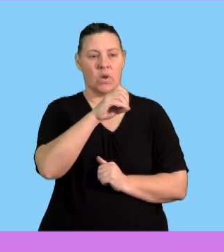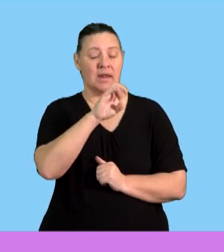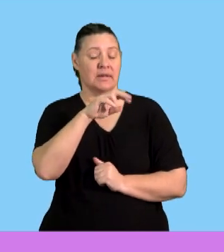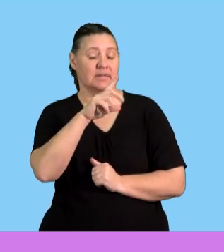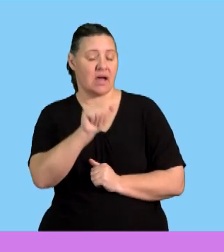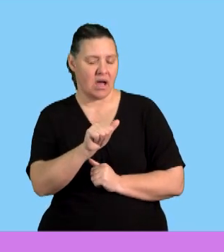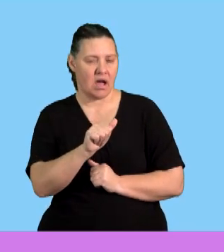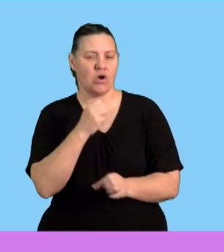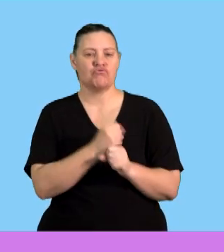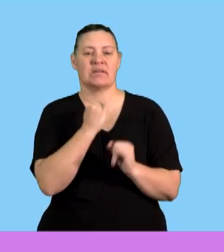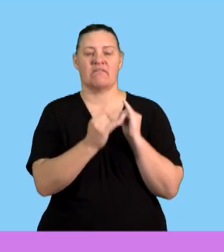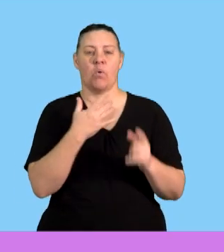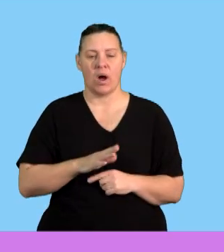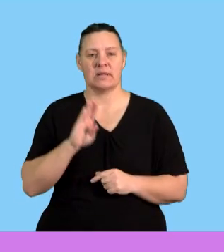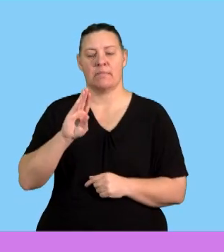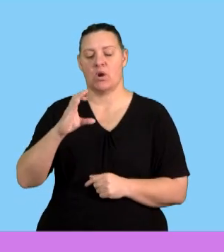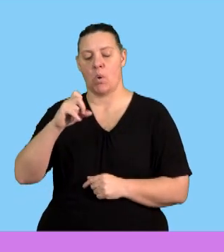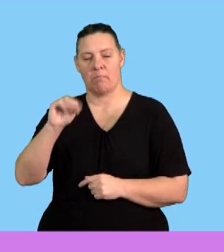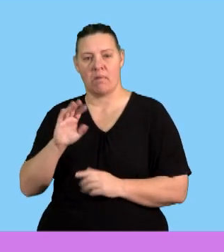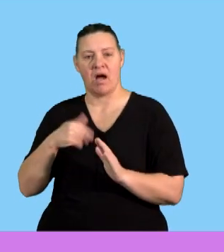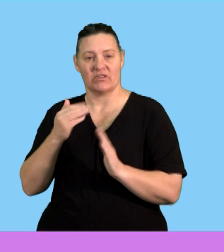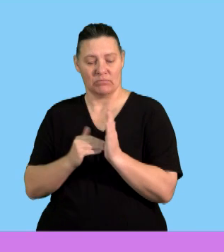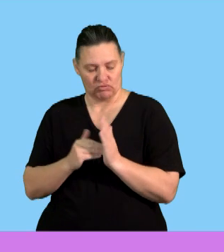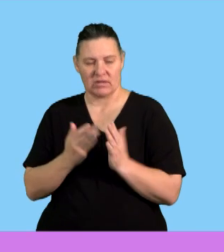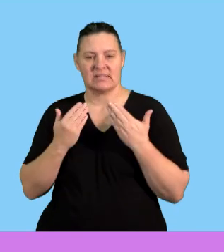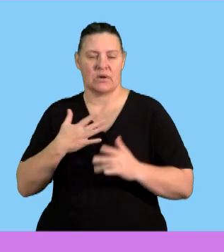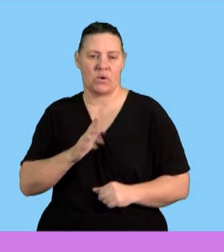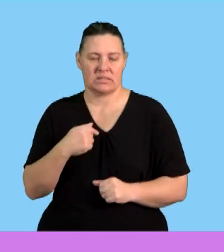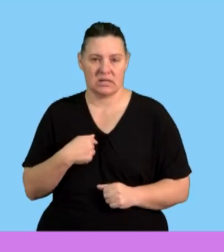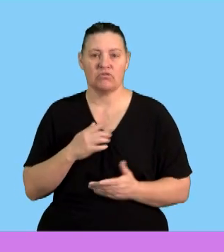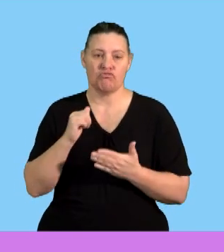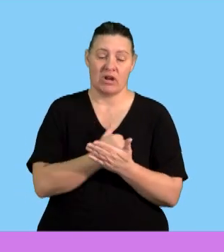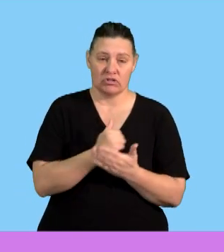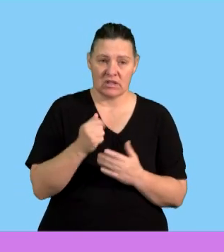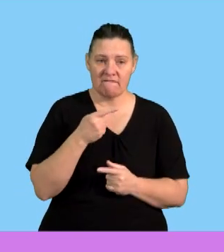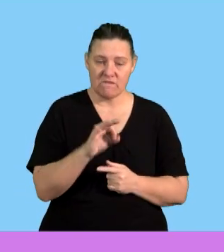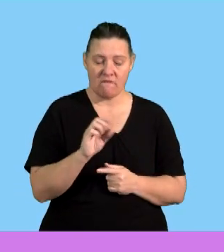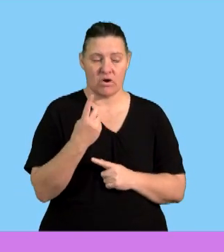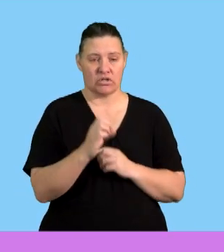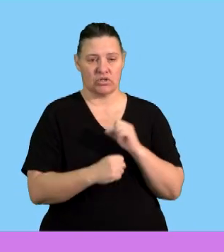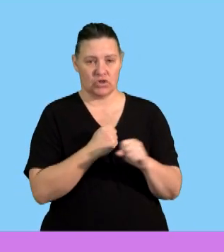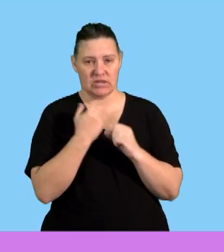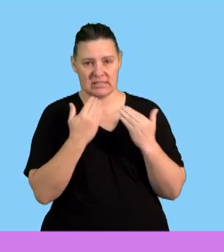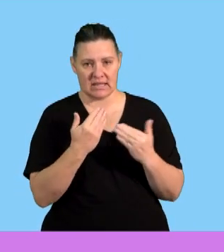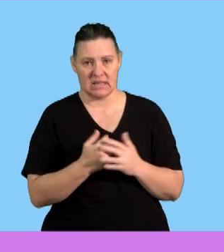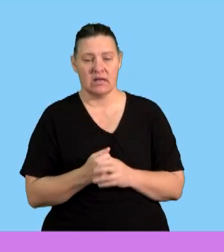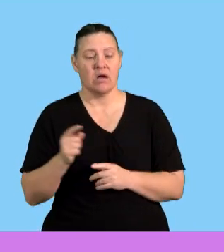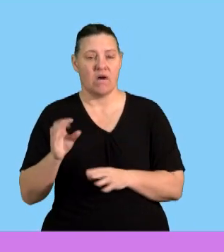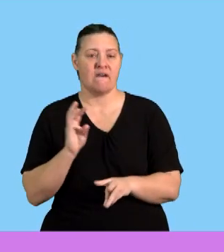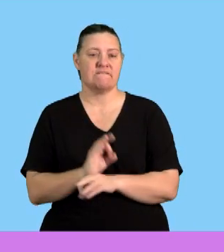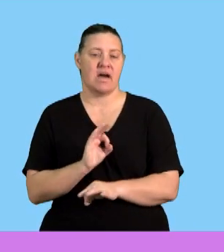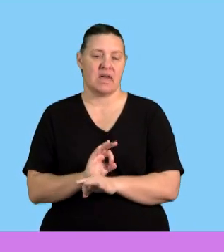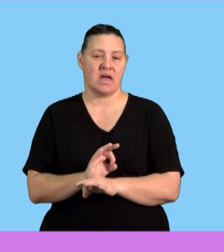Yolanda is in grade 11 and wants to study BCom after matric. To be able to register for the first year of